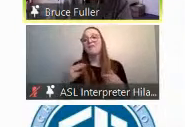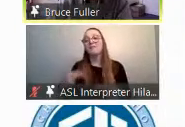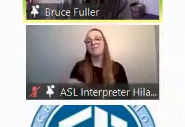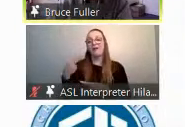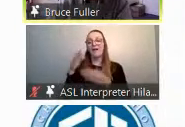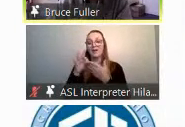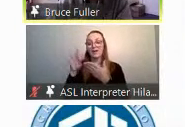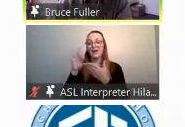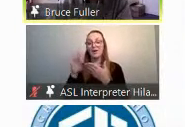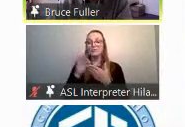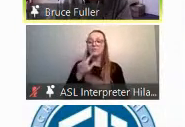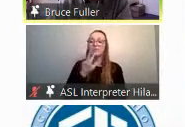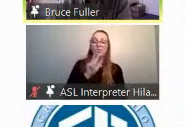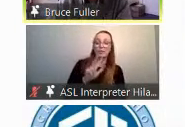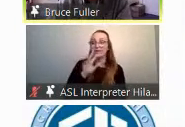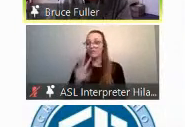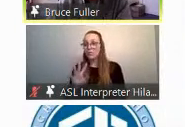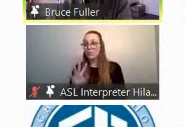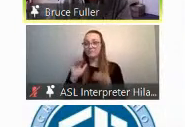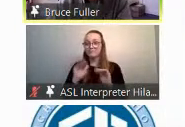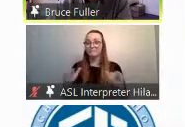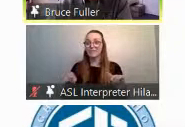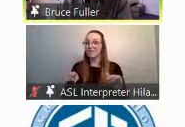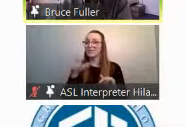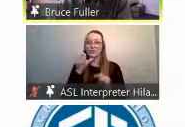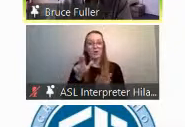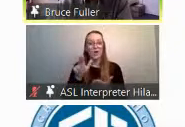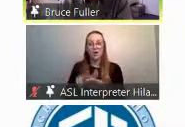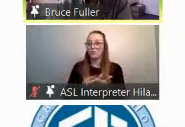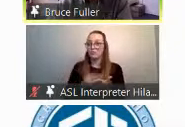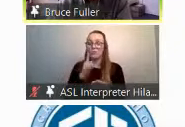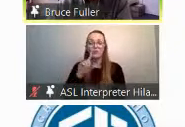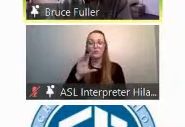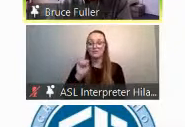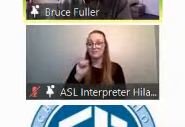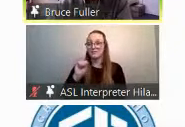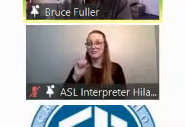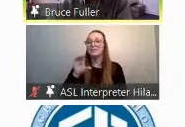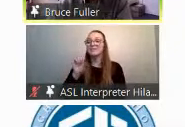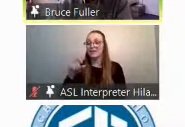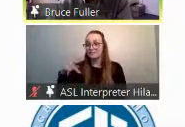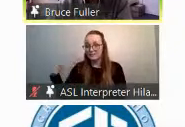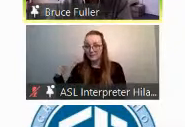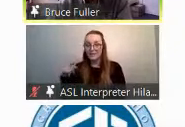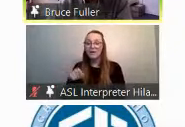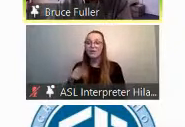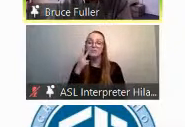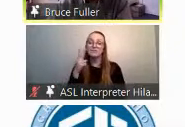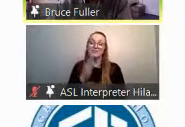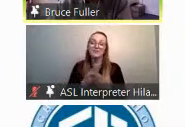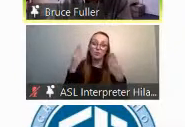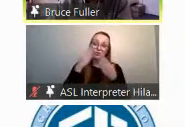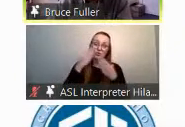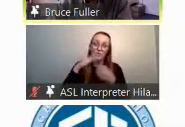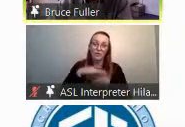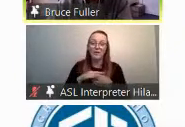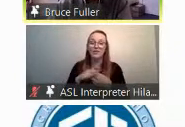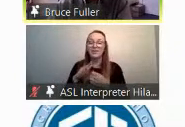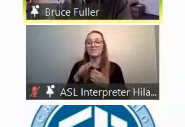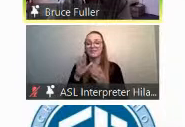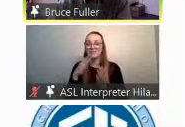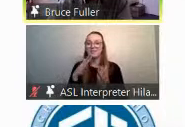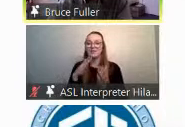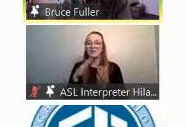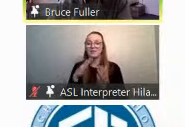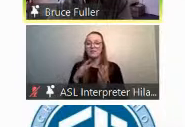4-year-old children that are not enrolled in CSPP. And we see some of these darker areas in the southern part of the Central Valley, south